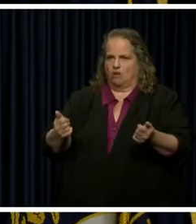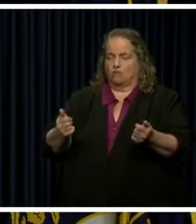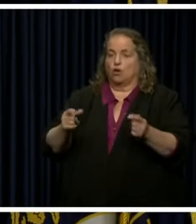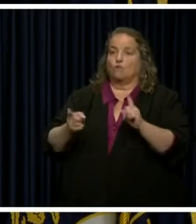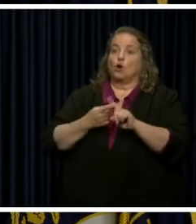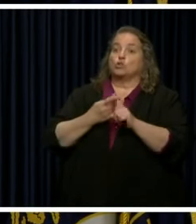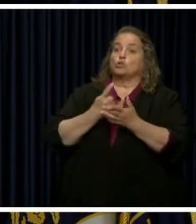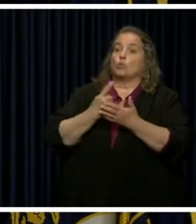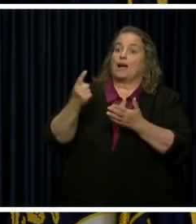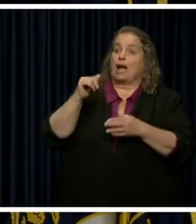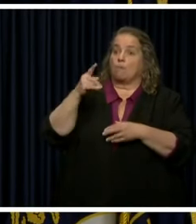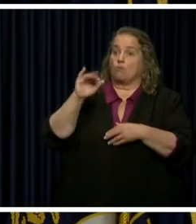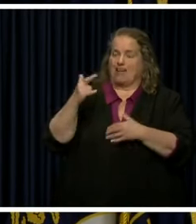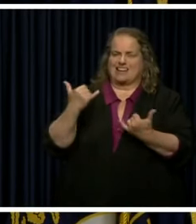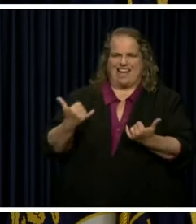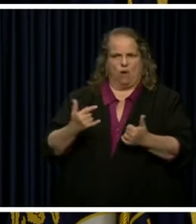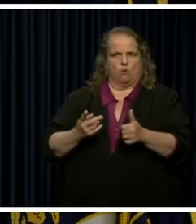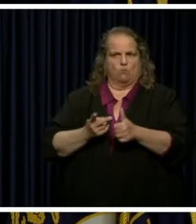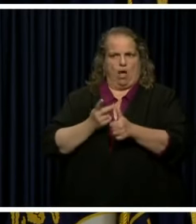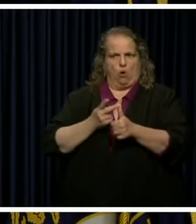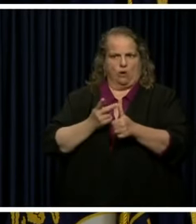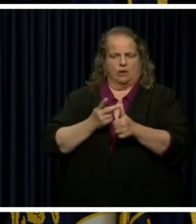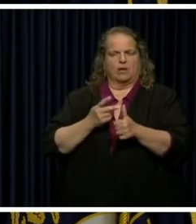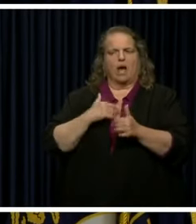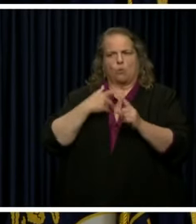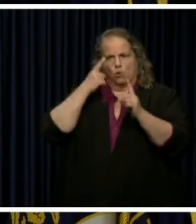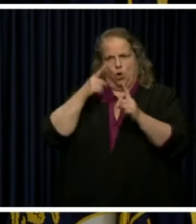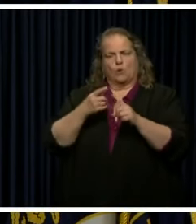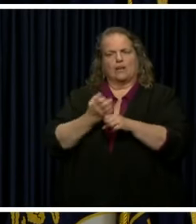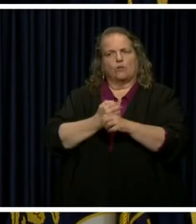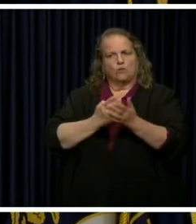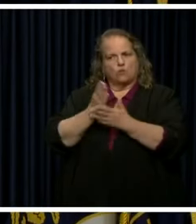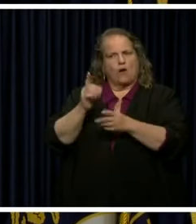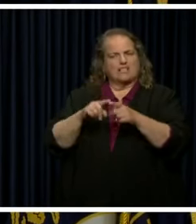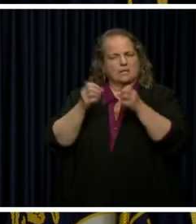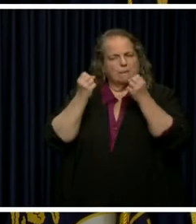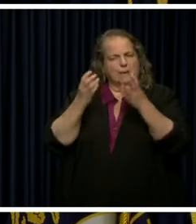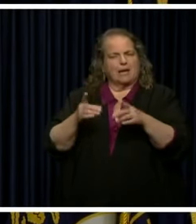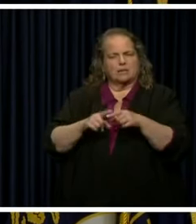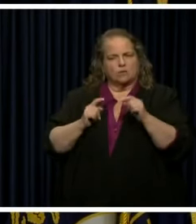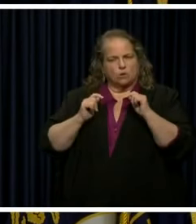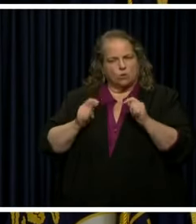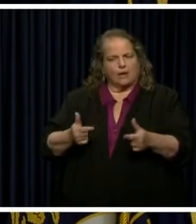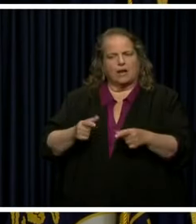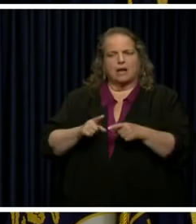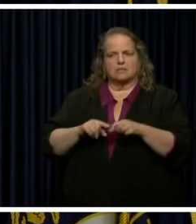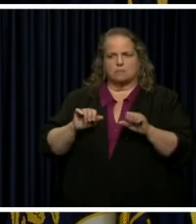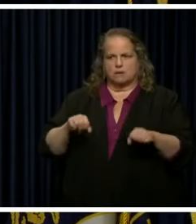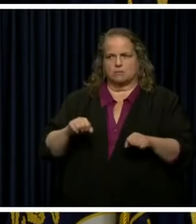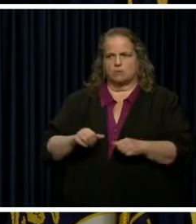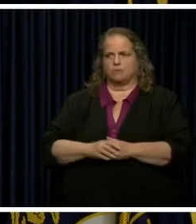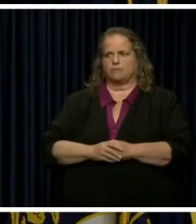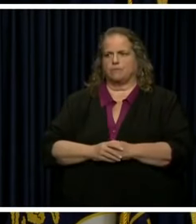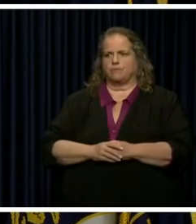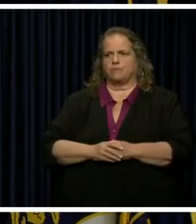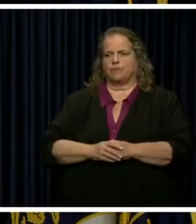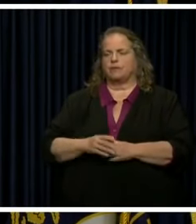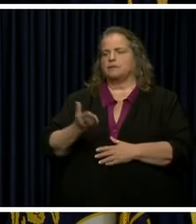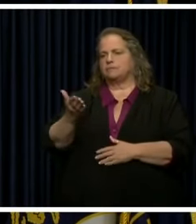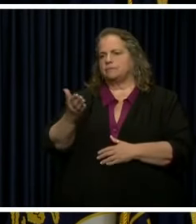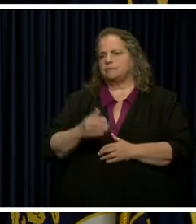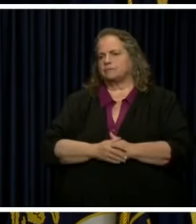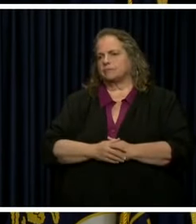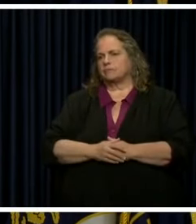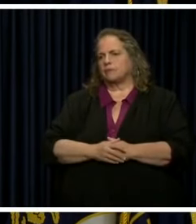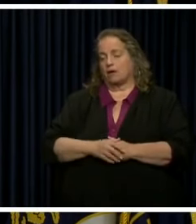priority, and our goal is to get through as many of them as quickly as possible. Phil? Are